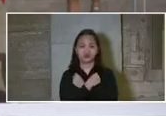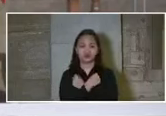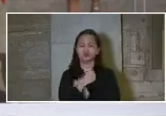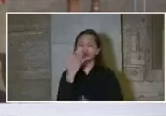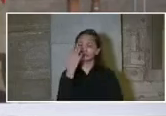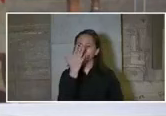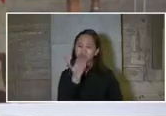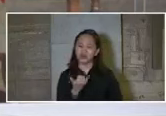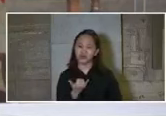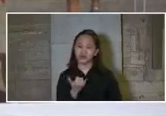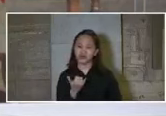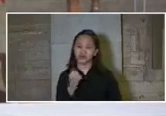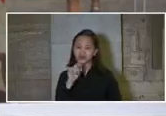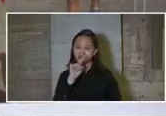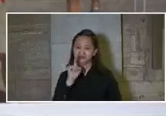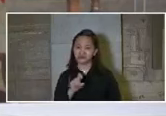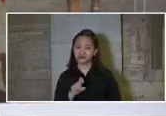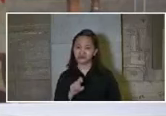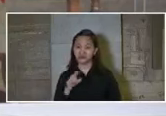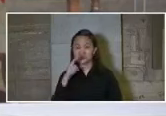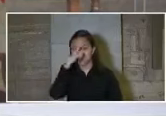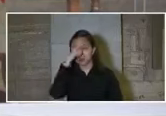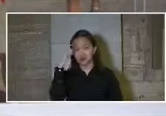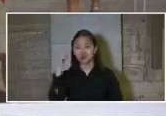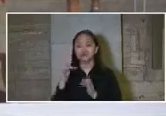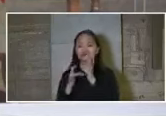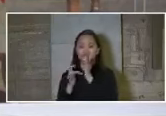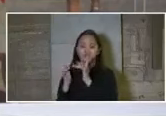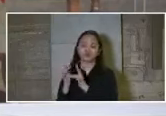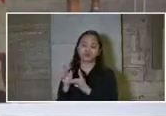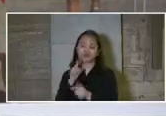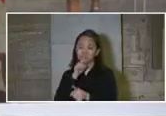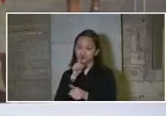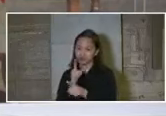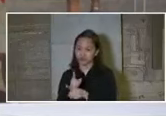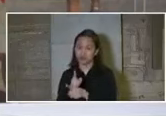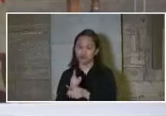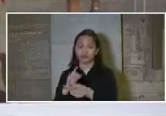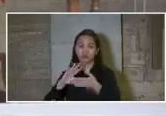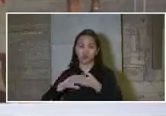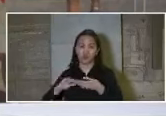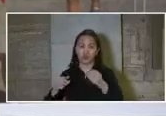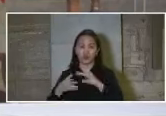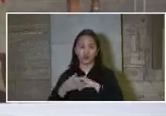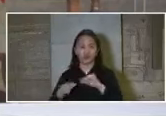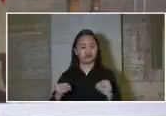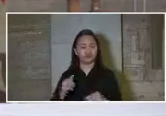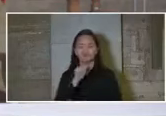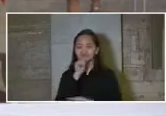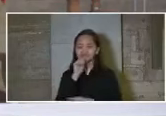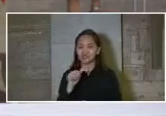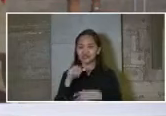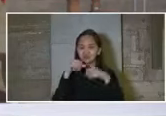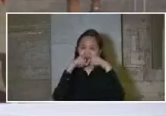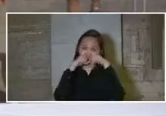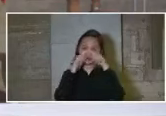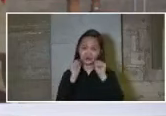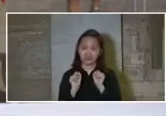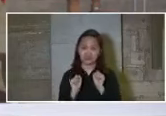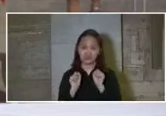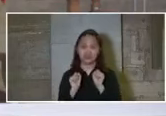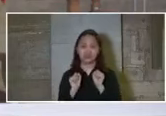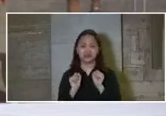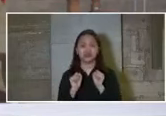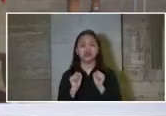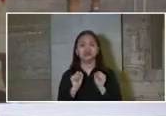Why? Because he was so sure that this story will not have a sad ending. He was